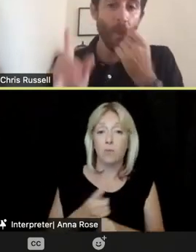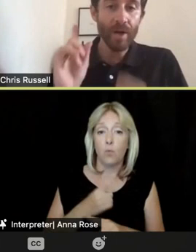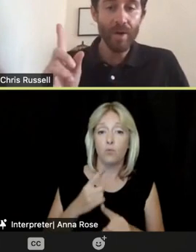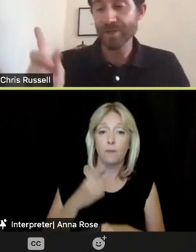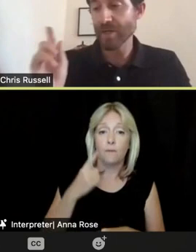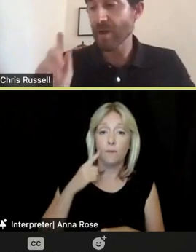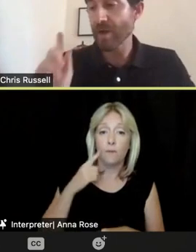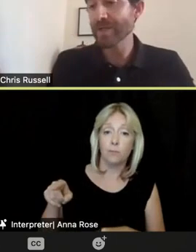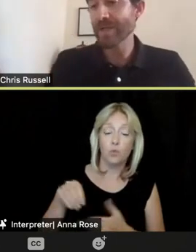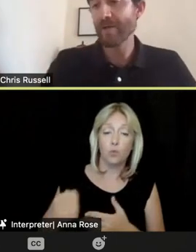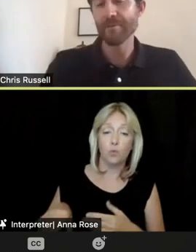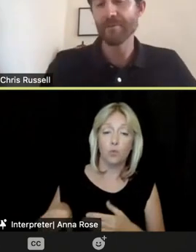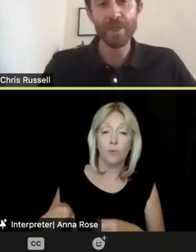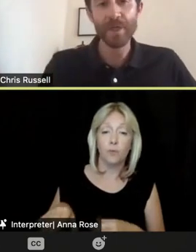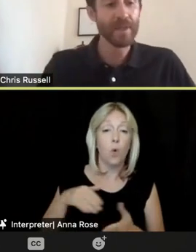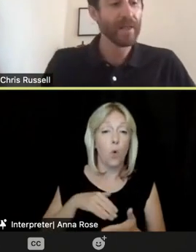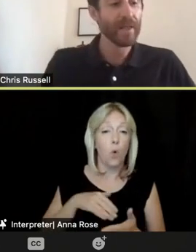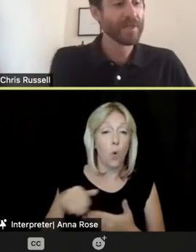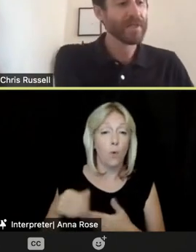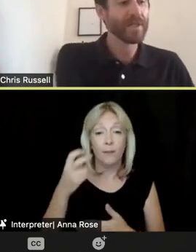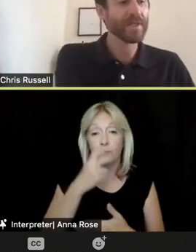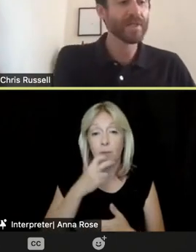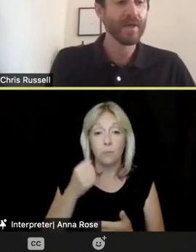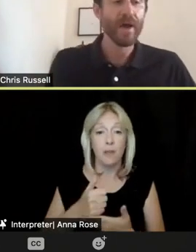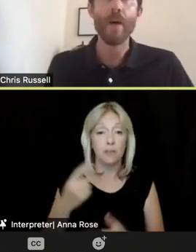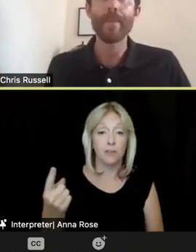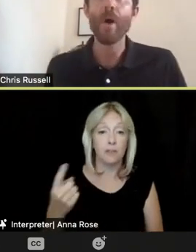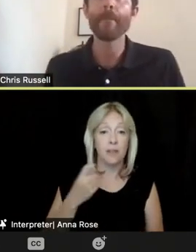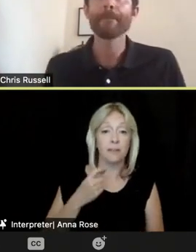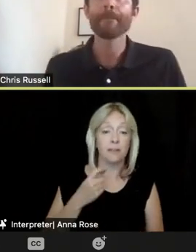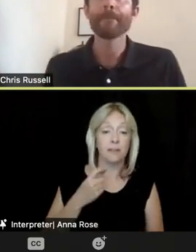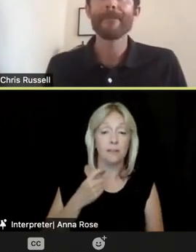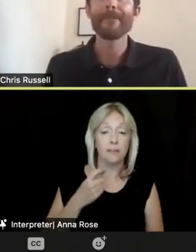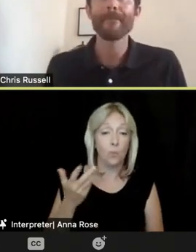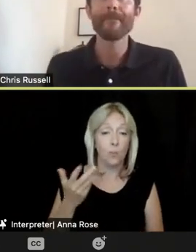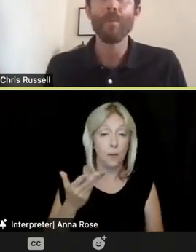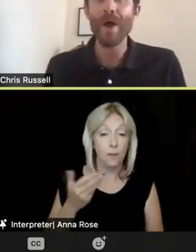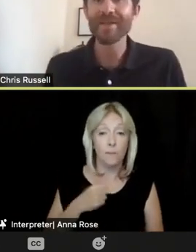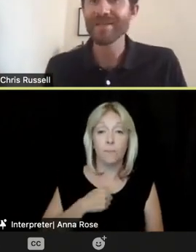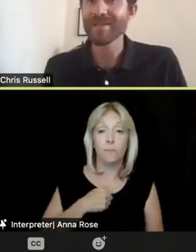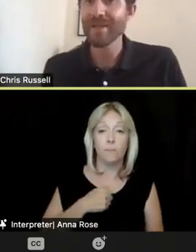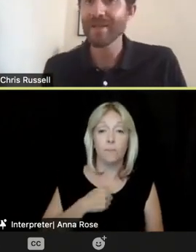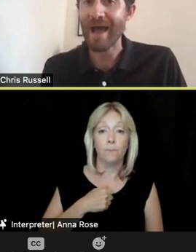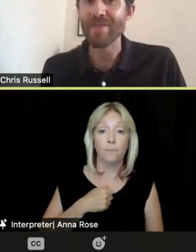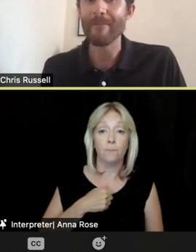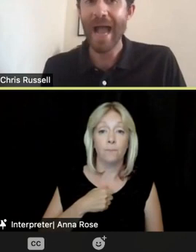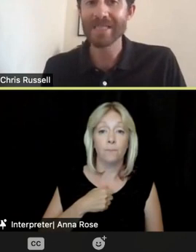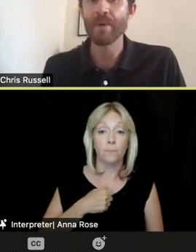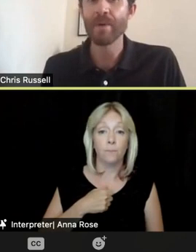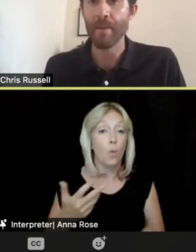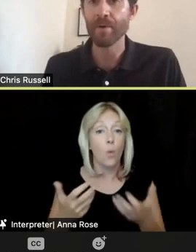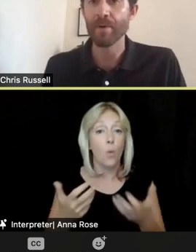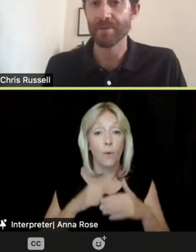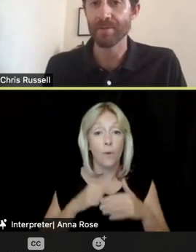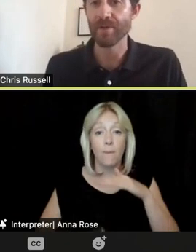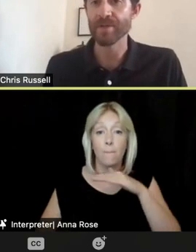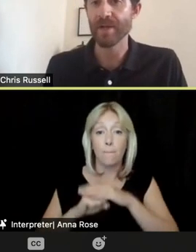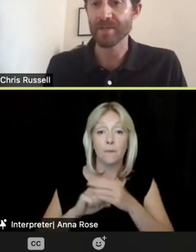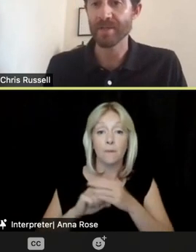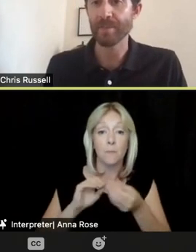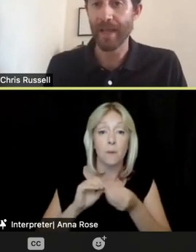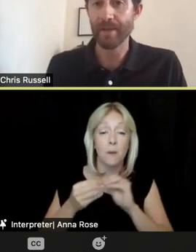One question I always get from speech pathologists is about wanting to have the maximum number